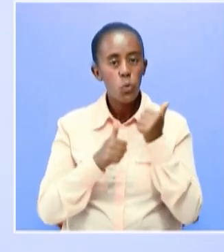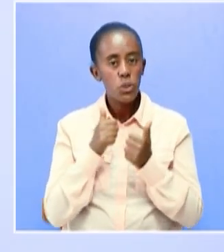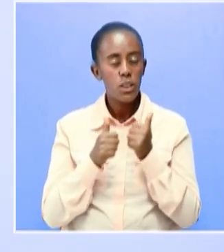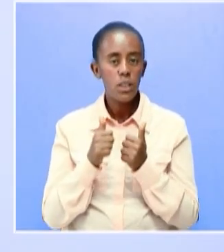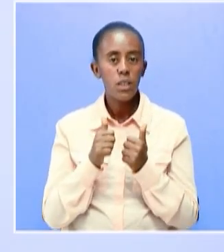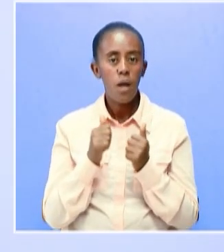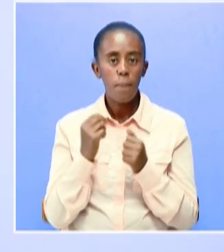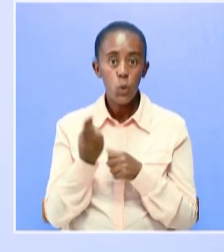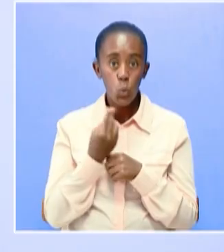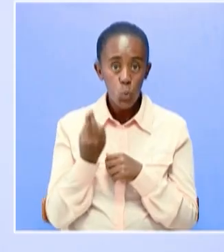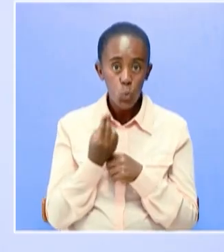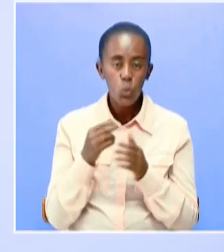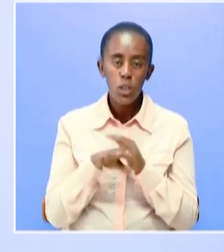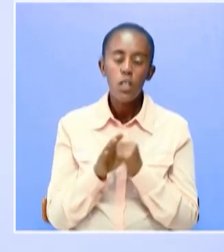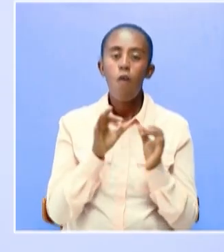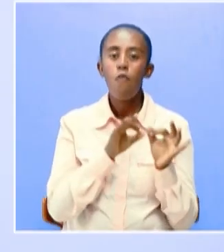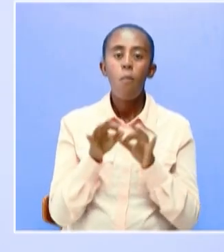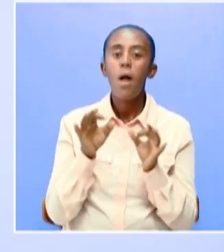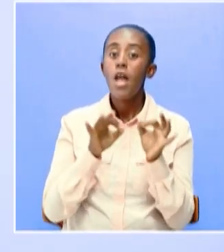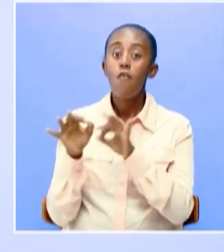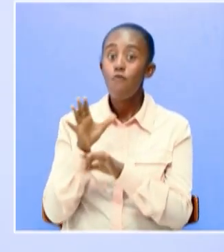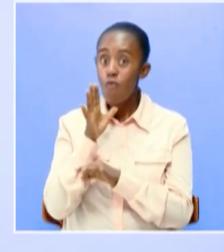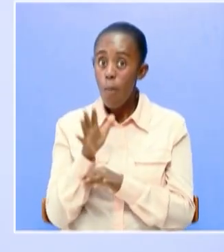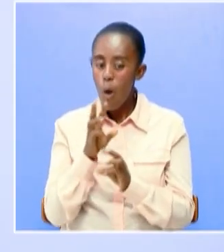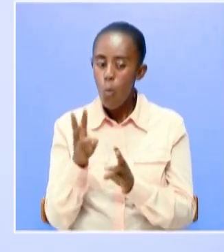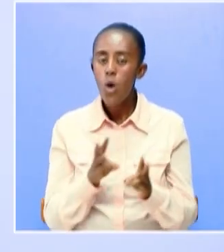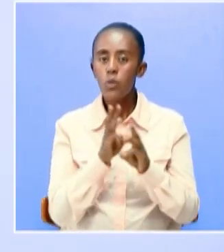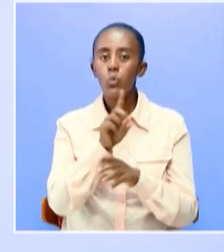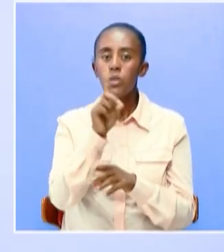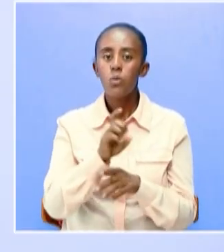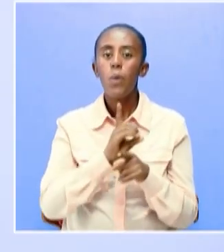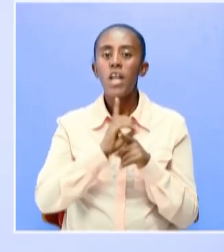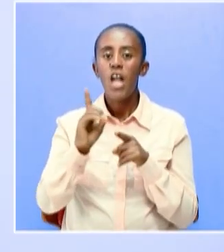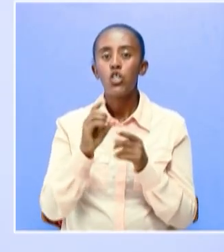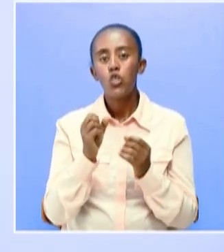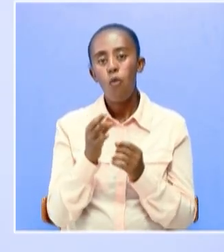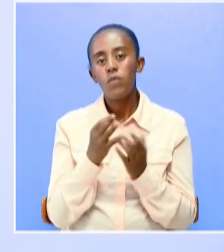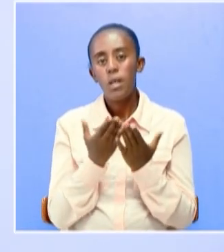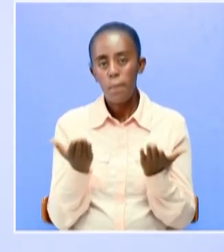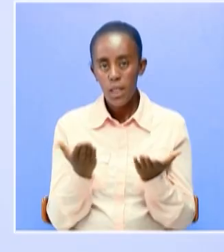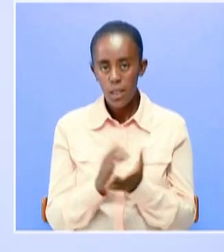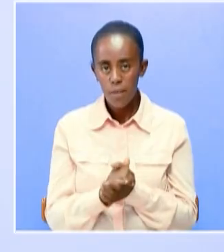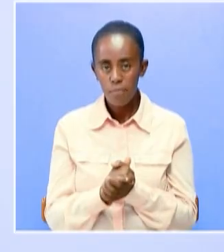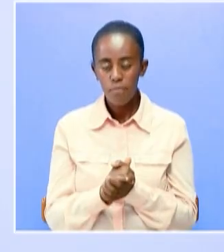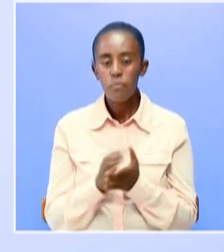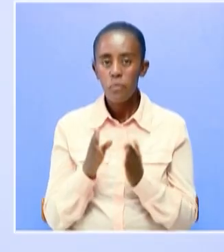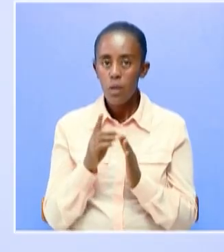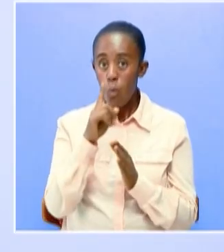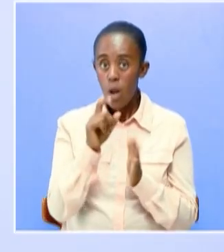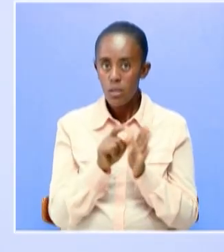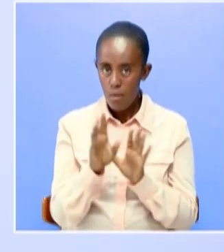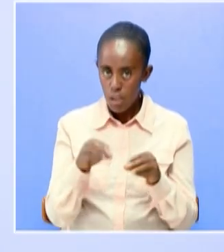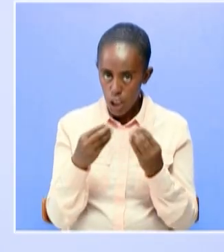used in formal and informal ways to ask about the direction of something. Let me give you one